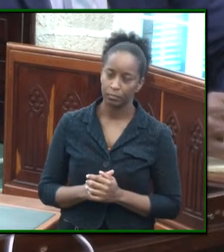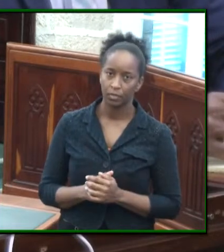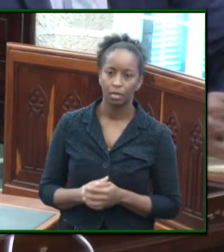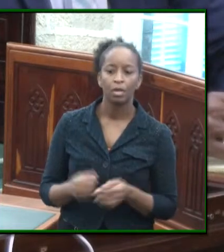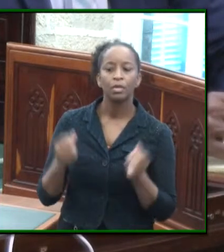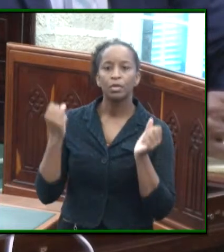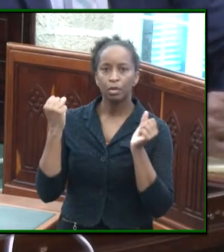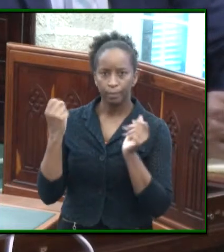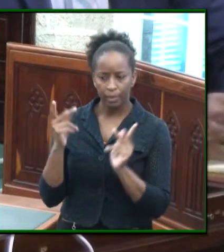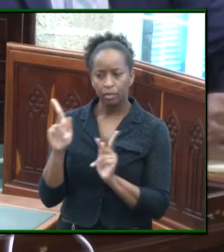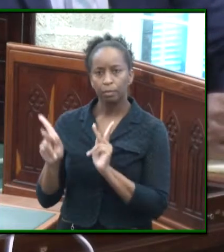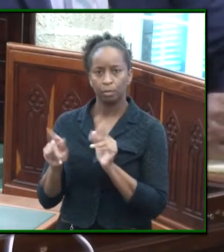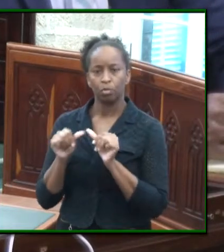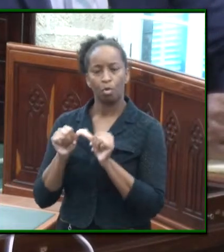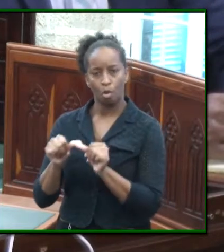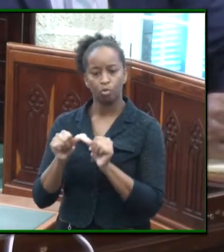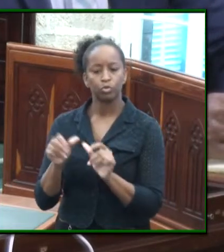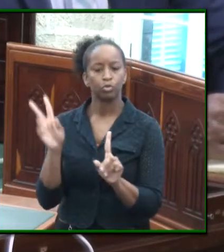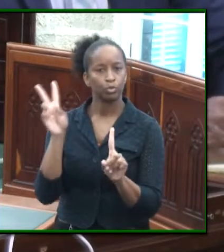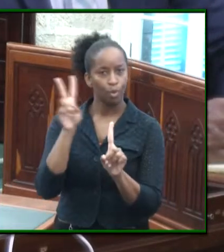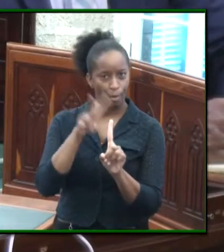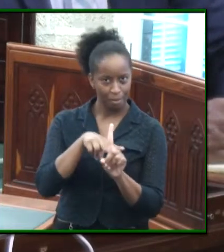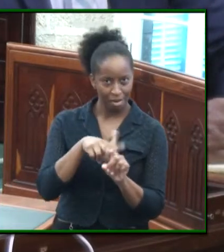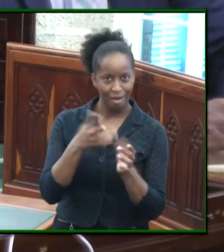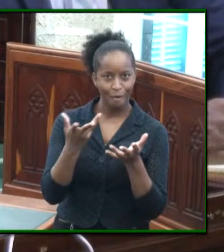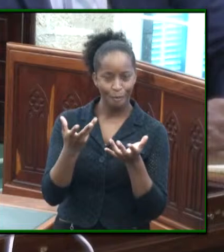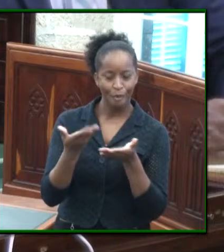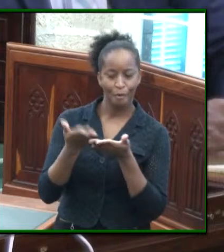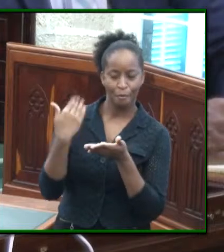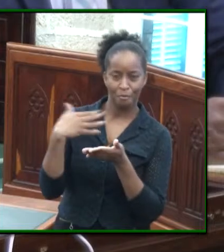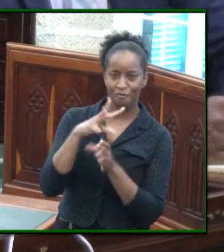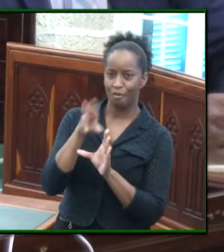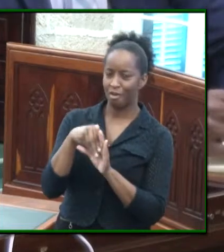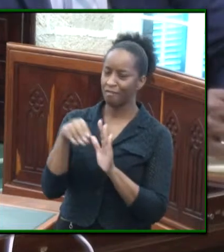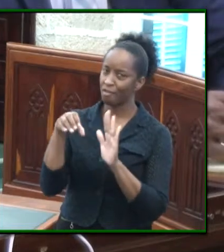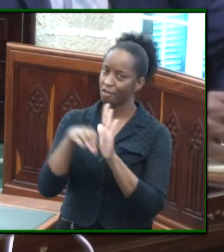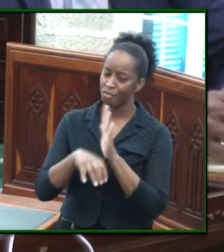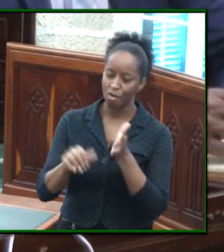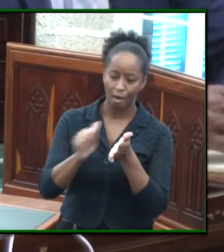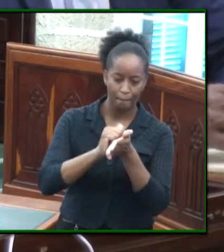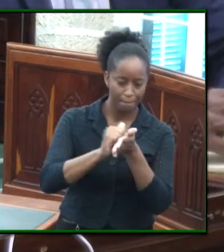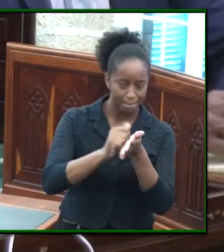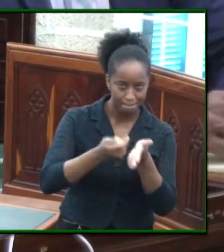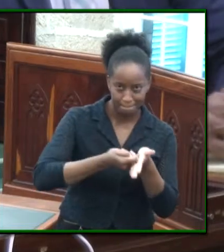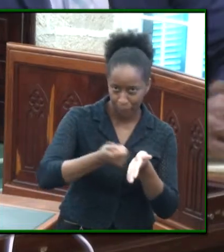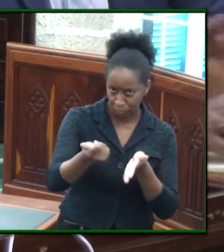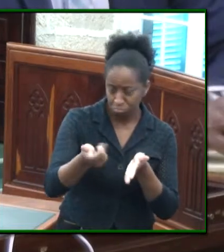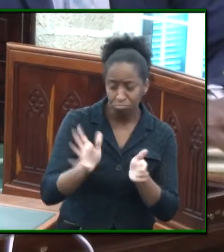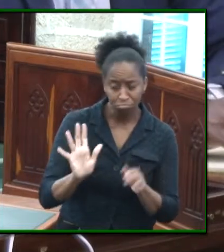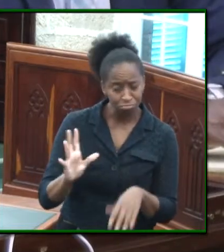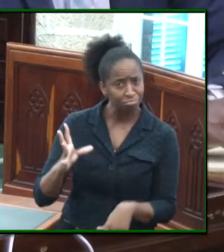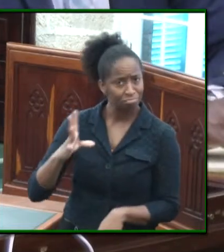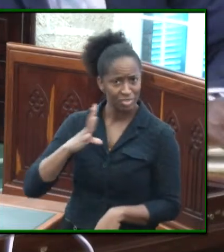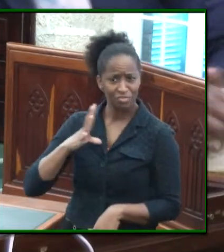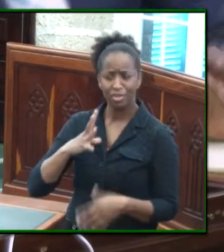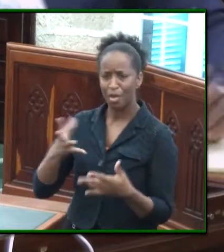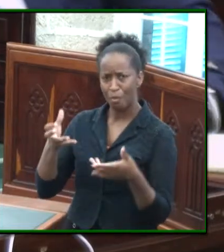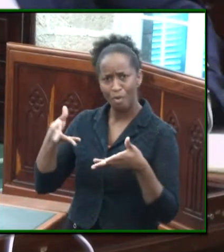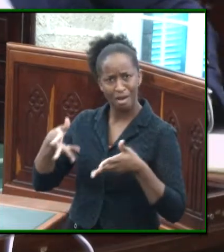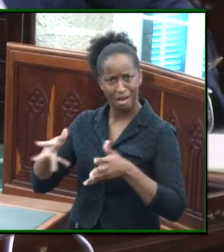an opportunity to have a clean record. But as you would be aware, the legislation provides that in some instances,